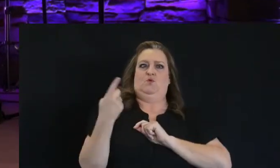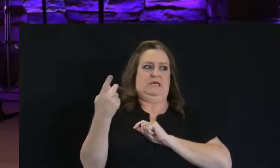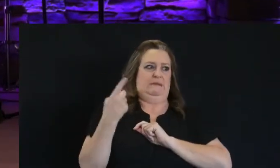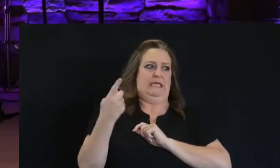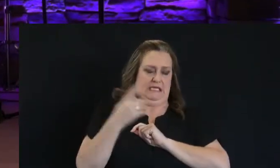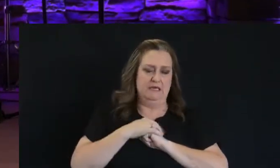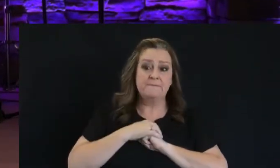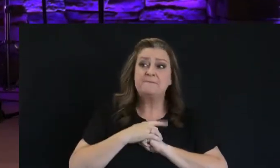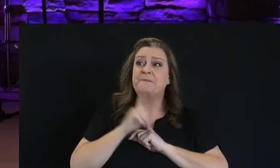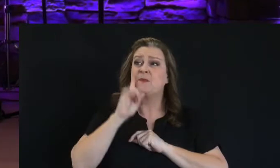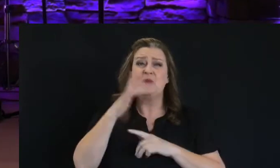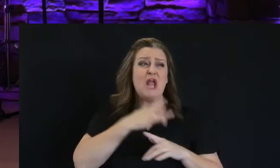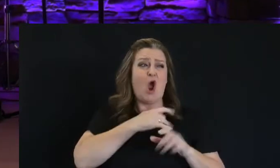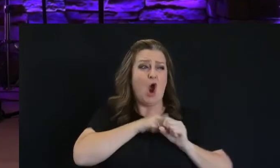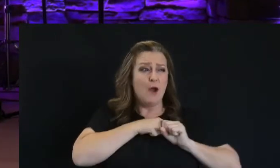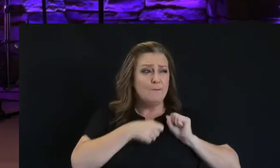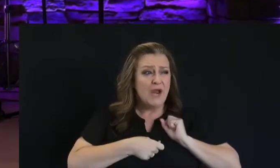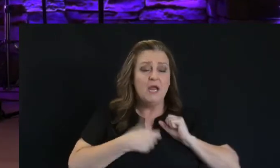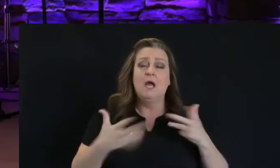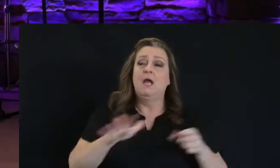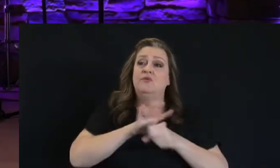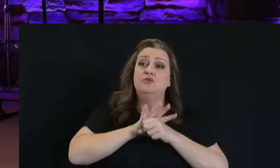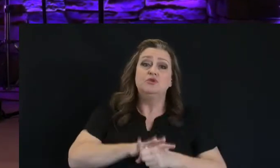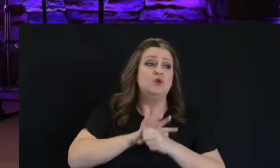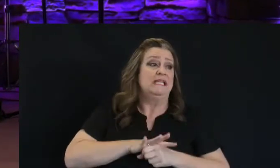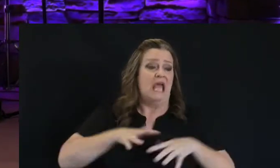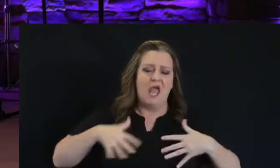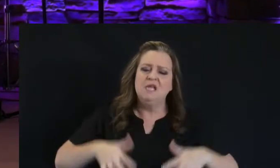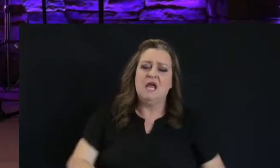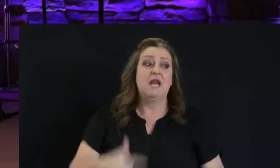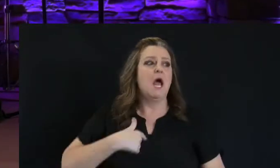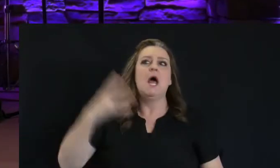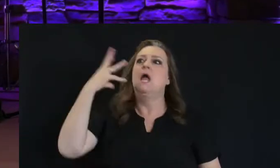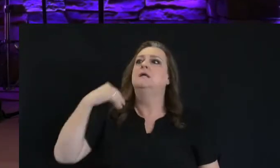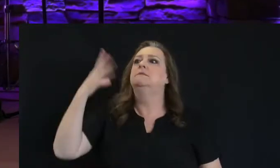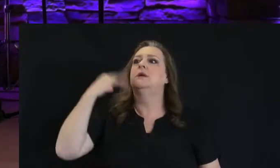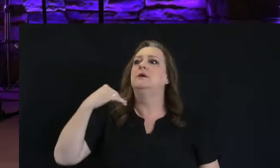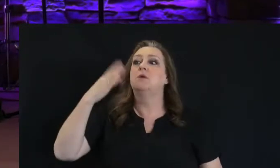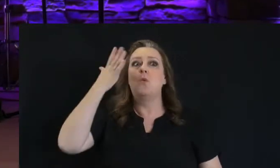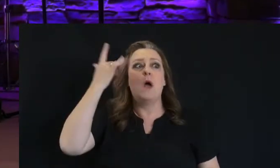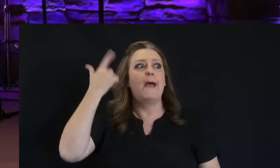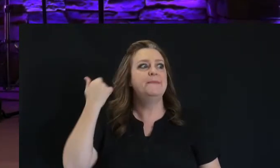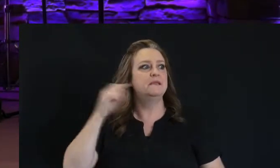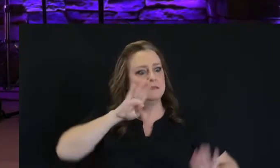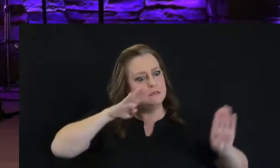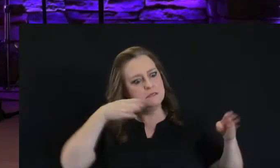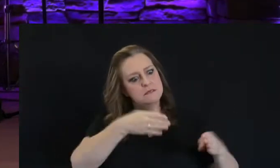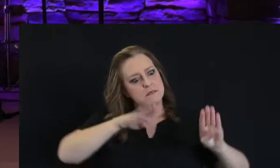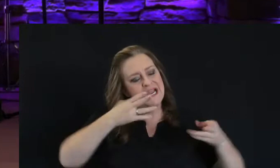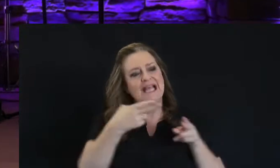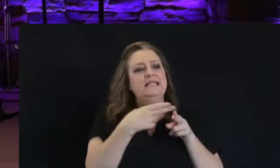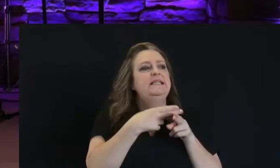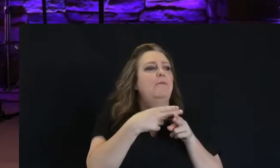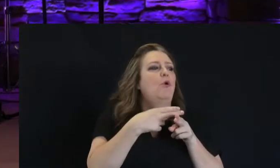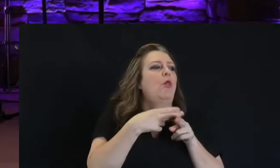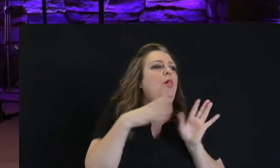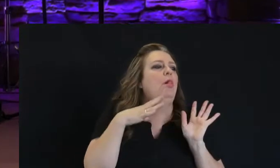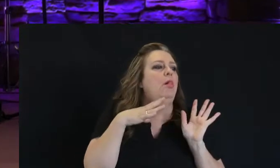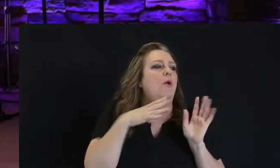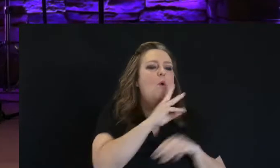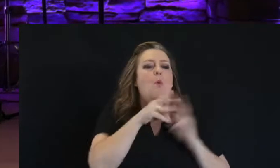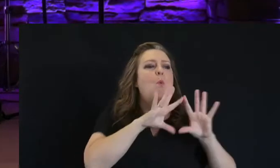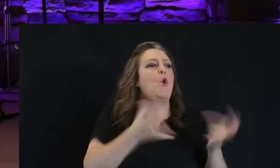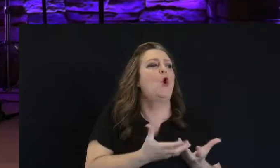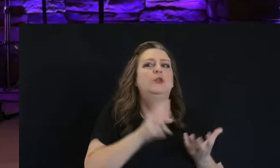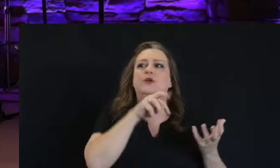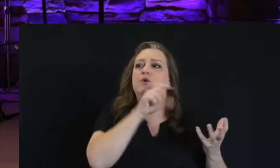heartbreaking is the amount of stress and anxiety I put myself through for no other reason than I'm constantly focused on temporal worldly news.